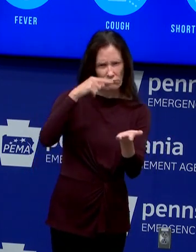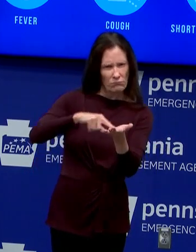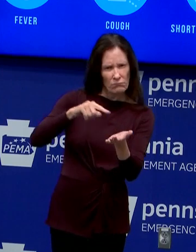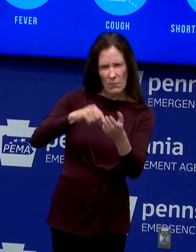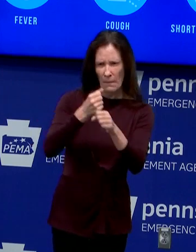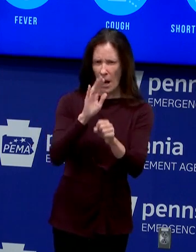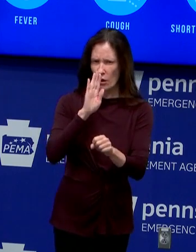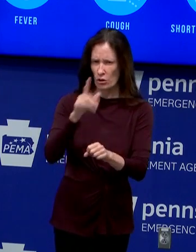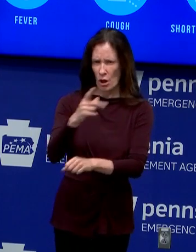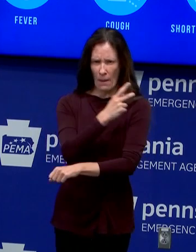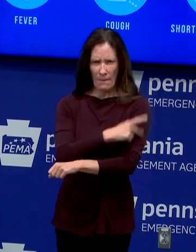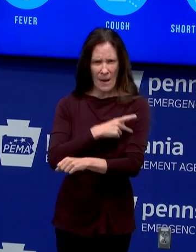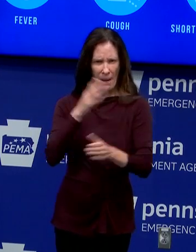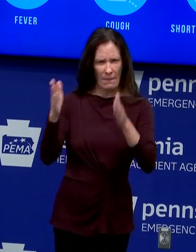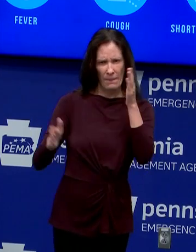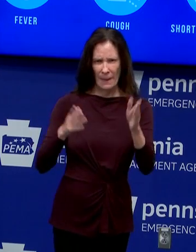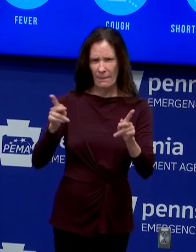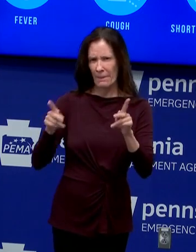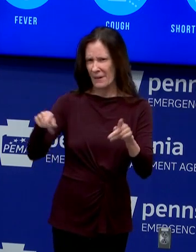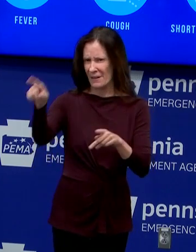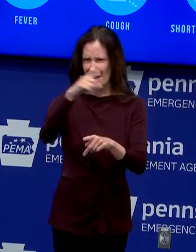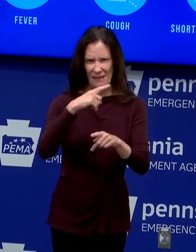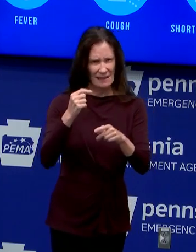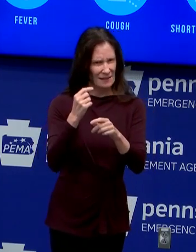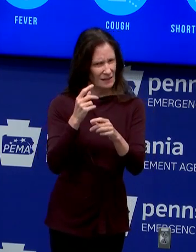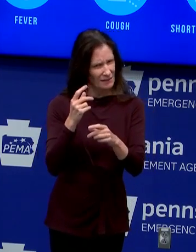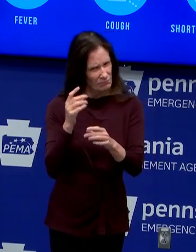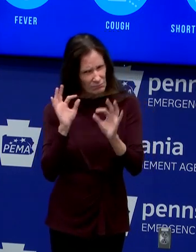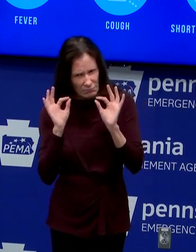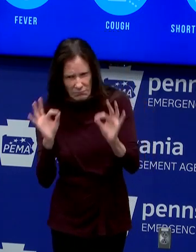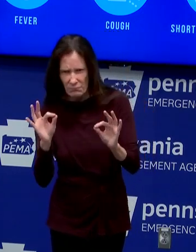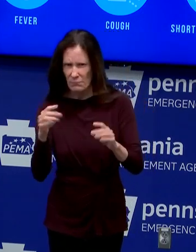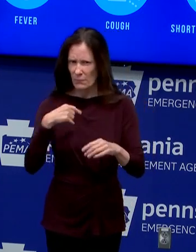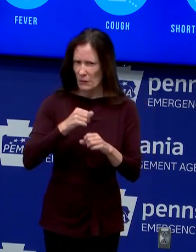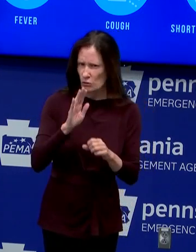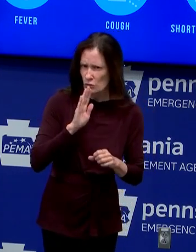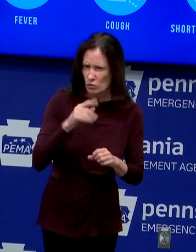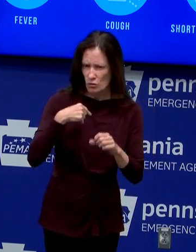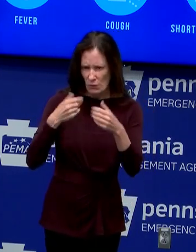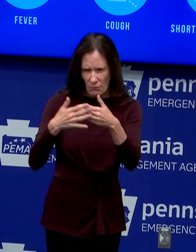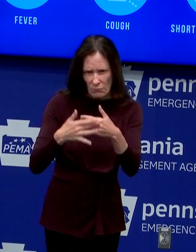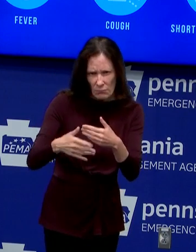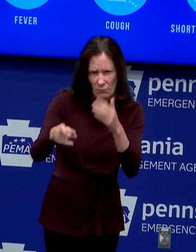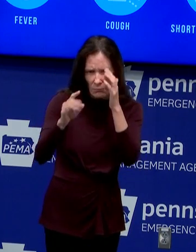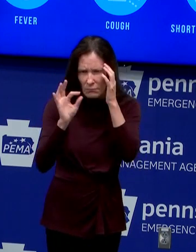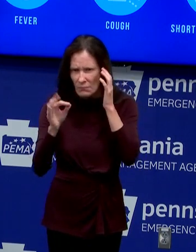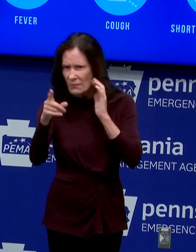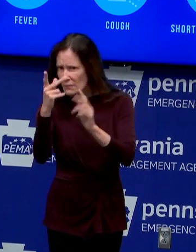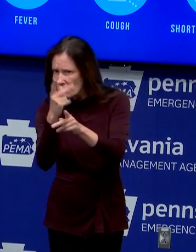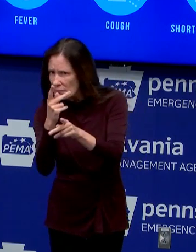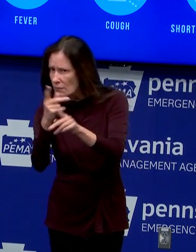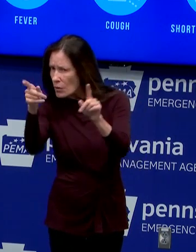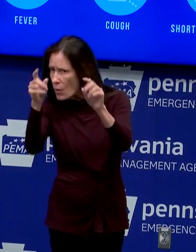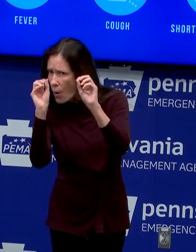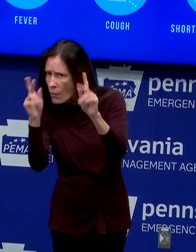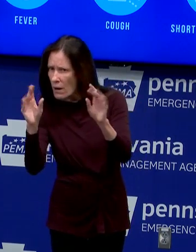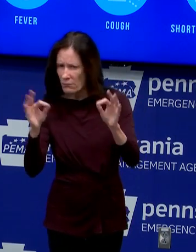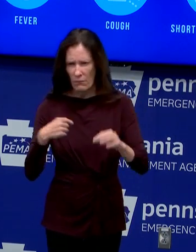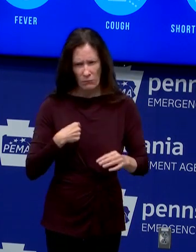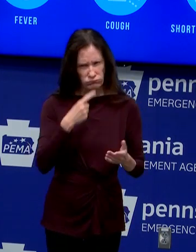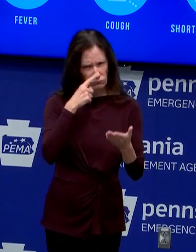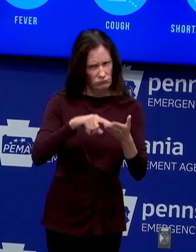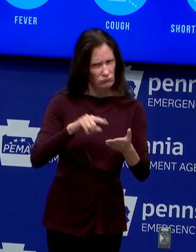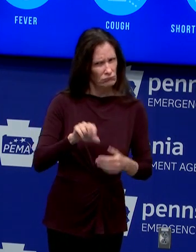forward in terms of all of that work and making sure that the patients are taken care of. From the Post-Gazette,